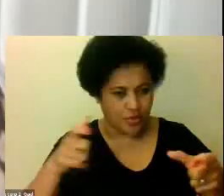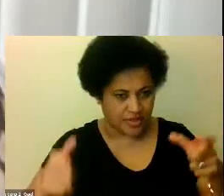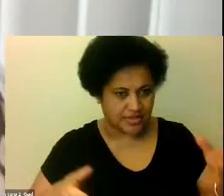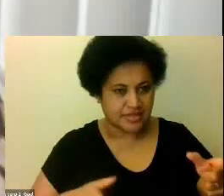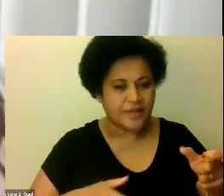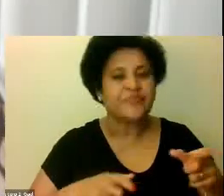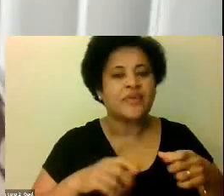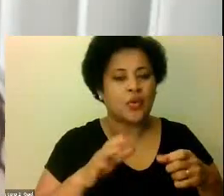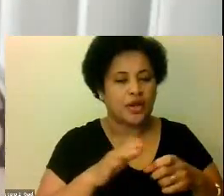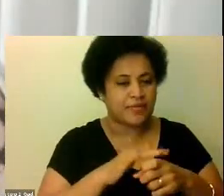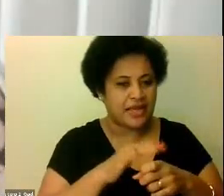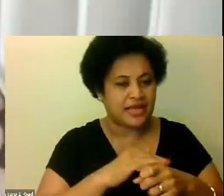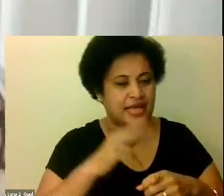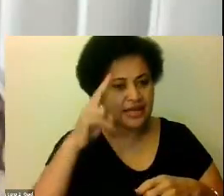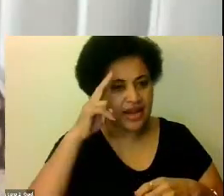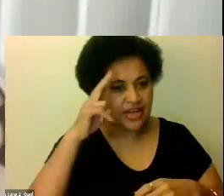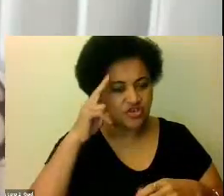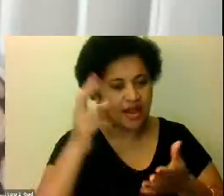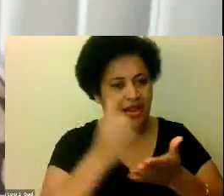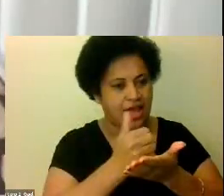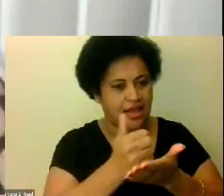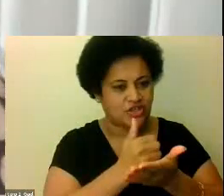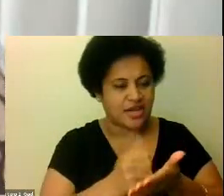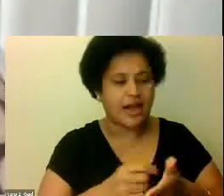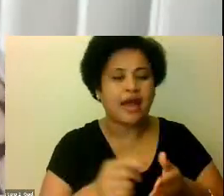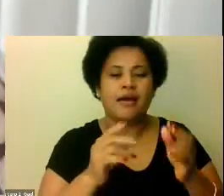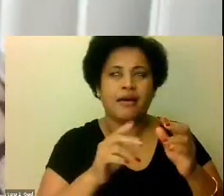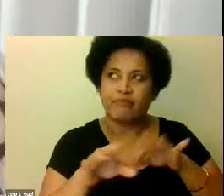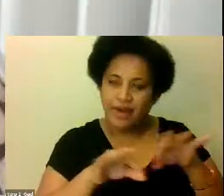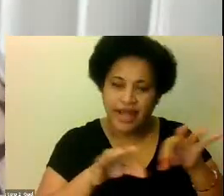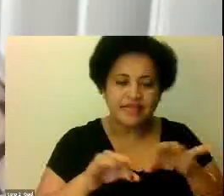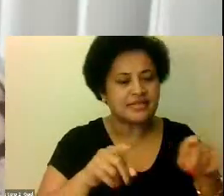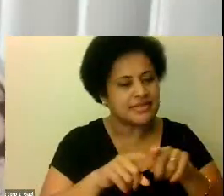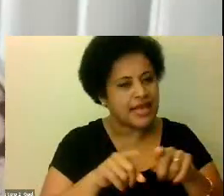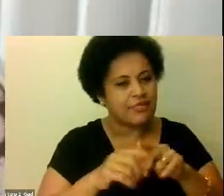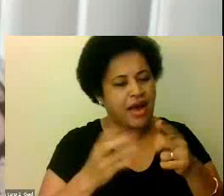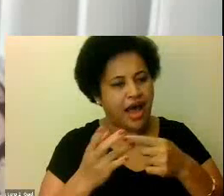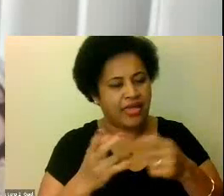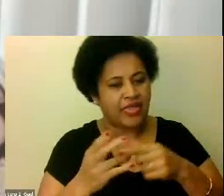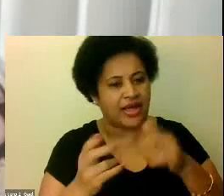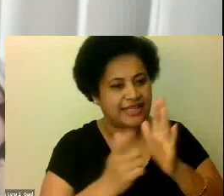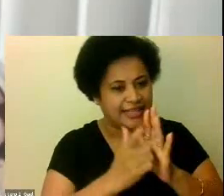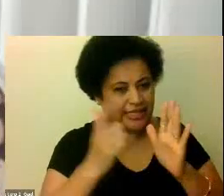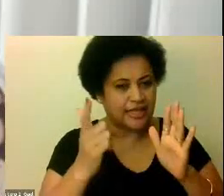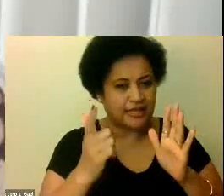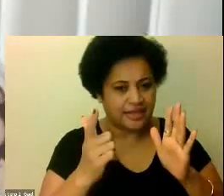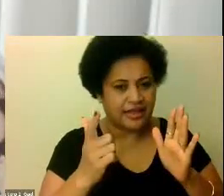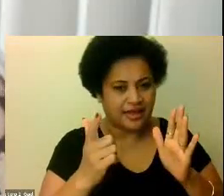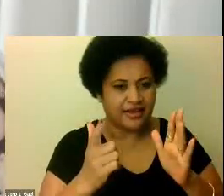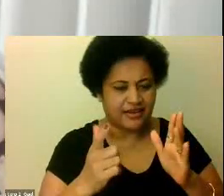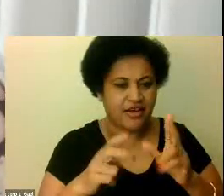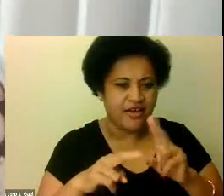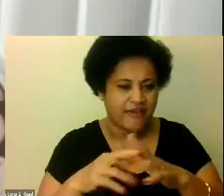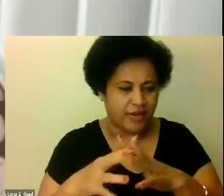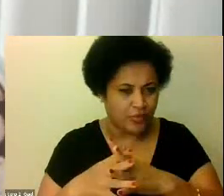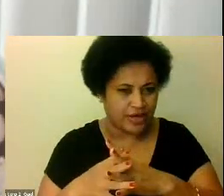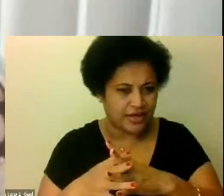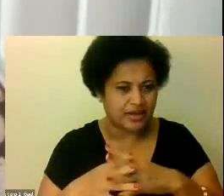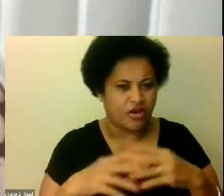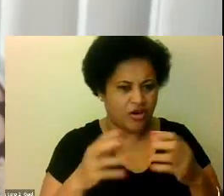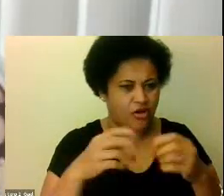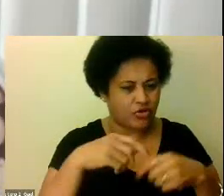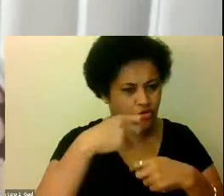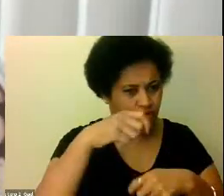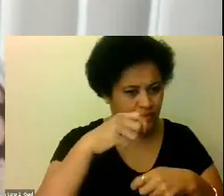human rights and other policy and legal frameworks. You know, in particular, currently, we've been supporting a number of countries in